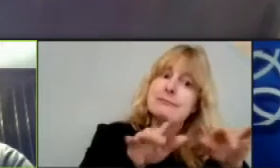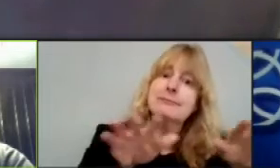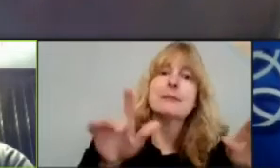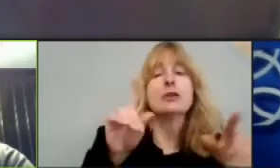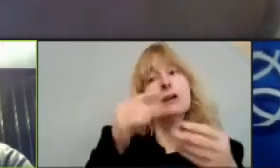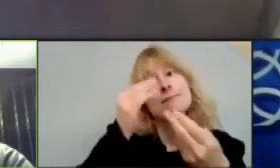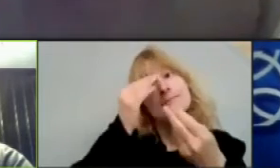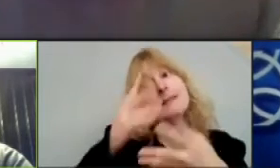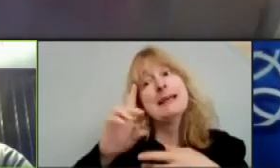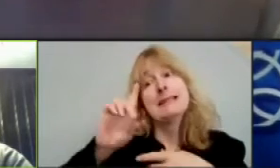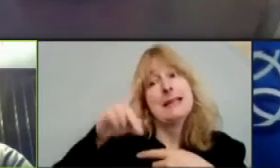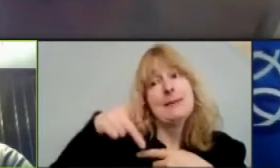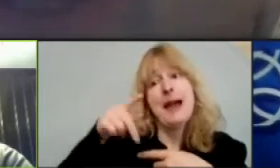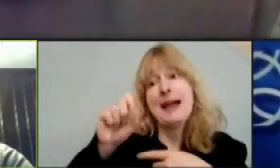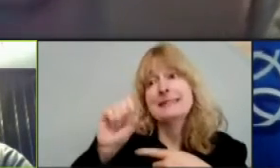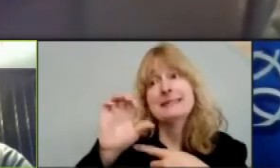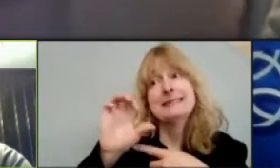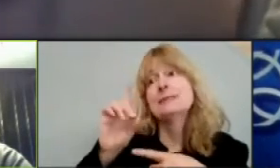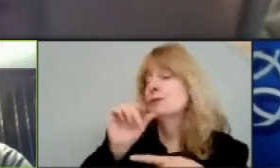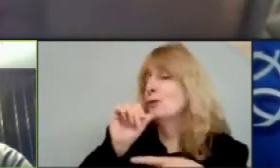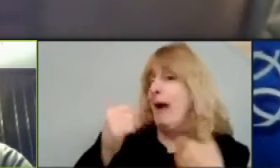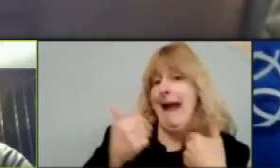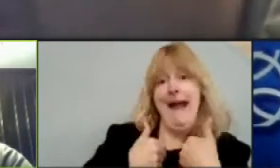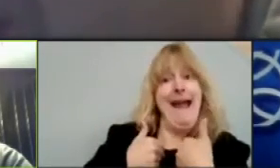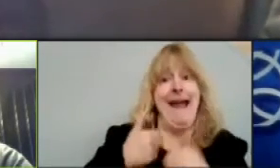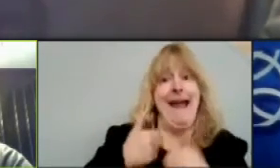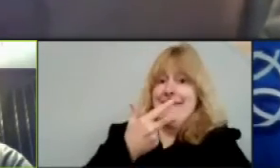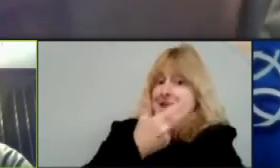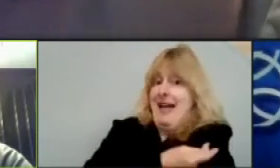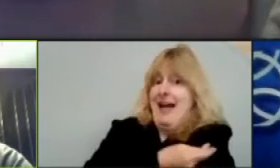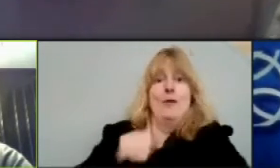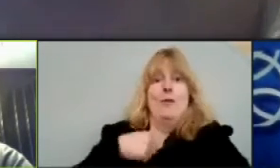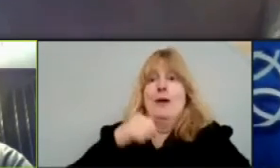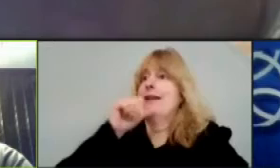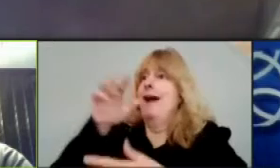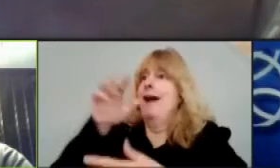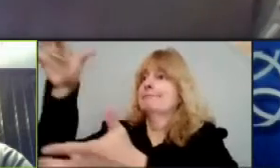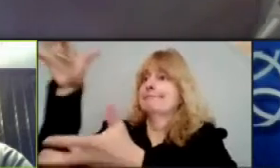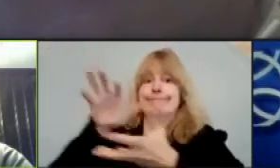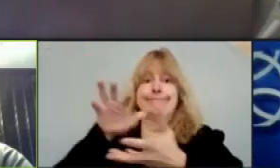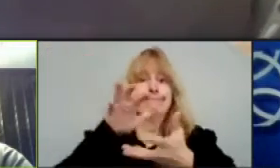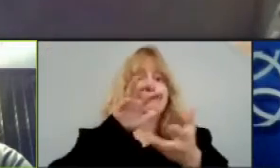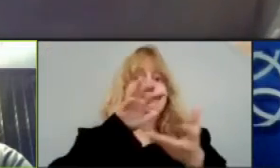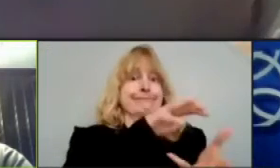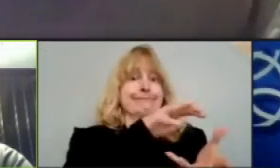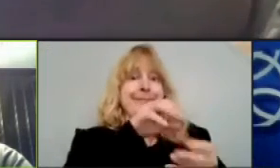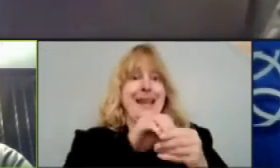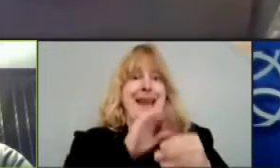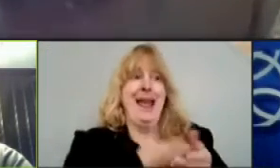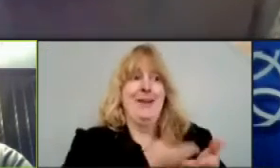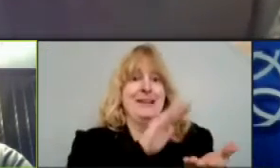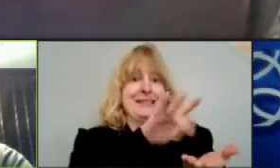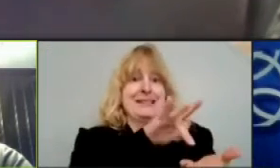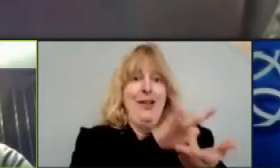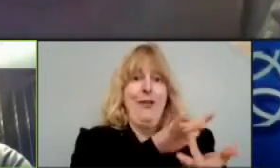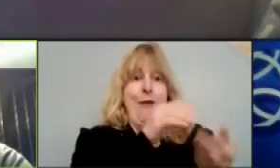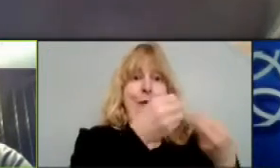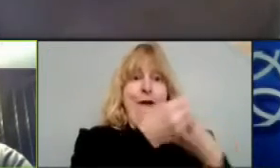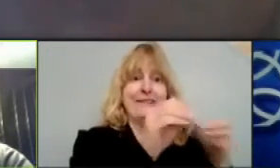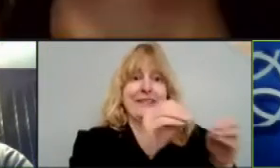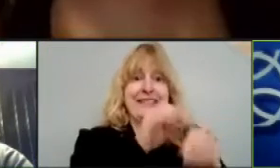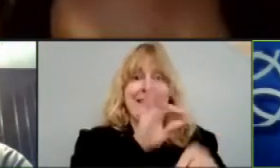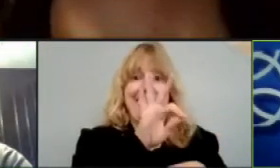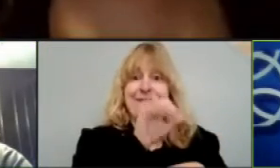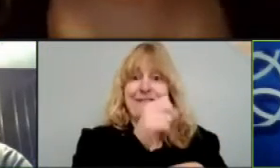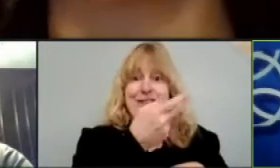vaccine. We don't have it in our central office at the Fisher Building. We don't have it. It's not. Don't